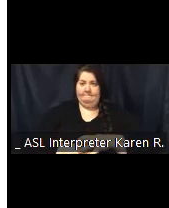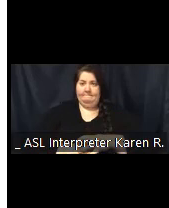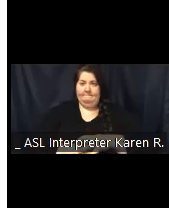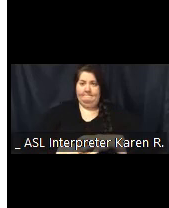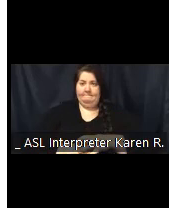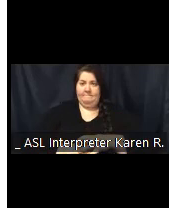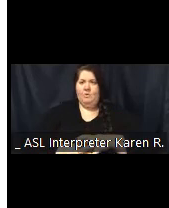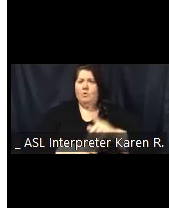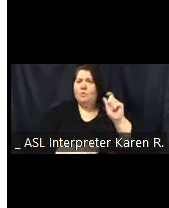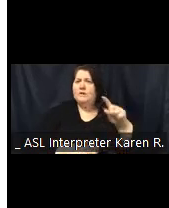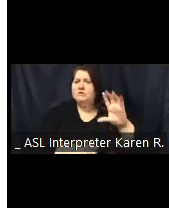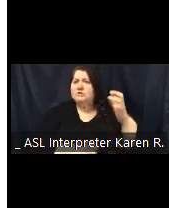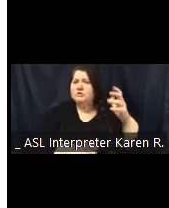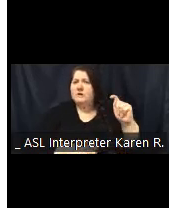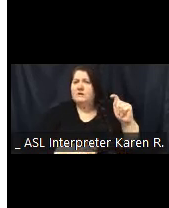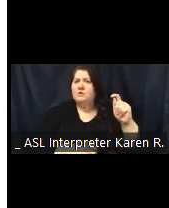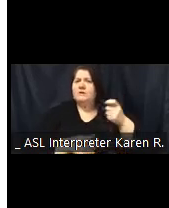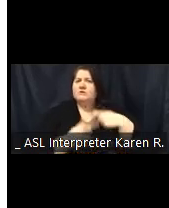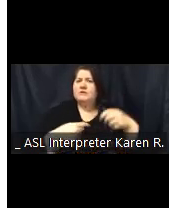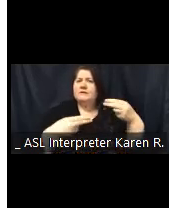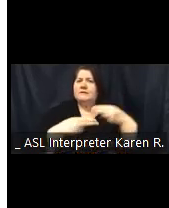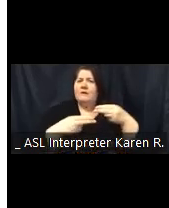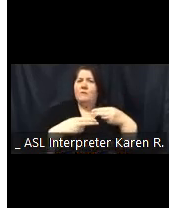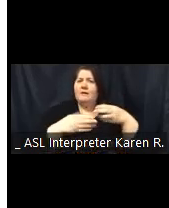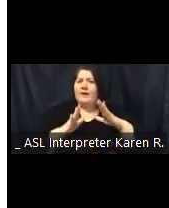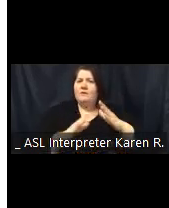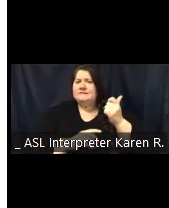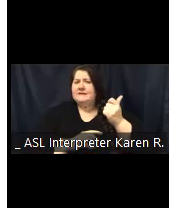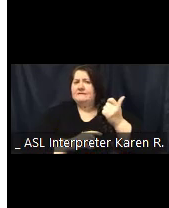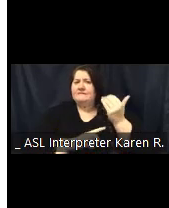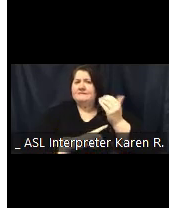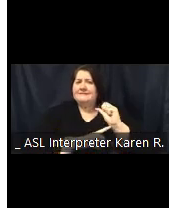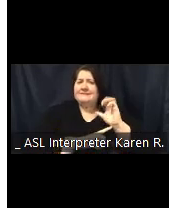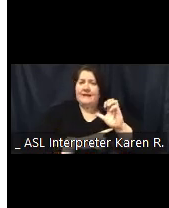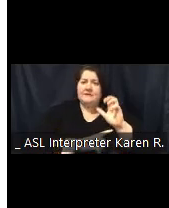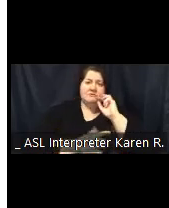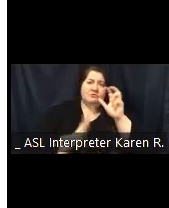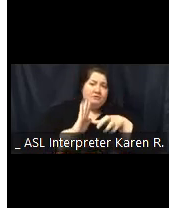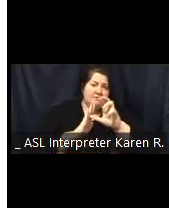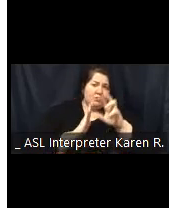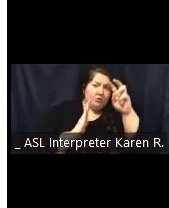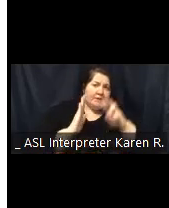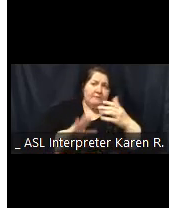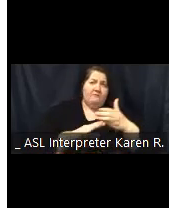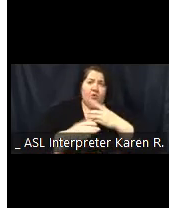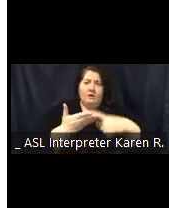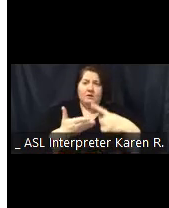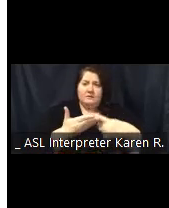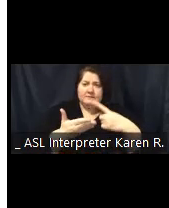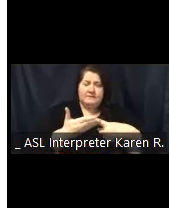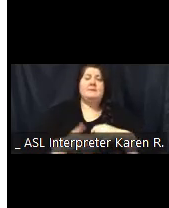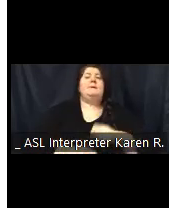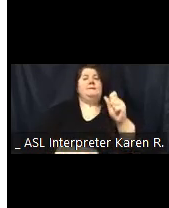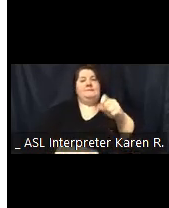see a question in the chat. When we change slides, can we allow for 10 to 15 seconds to review, read the slide before discussing it?